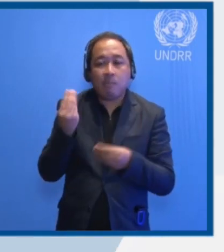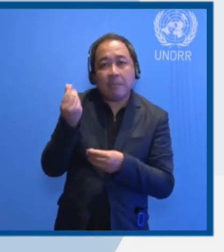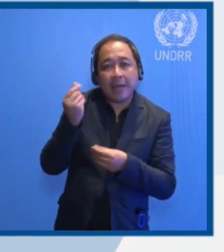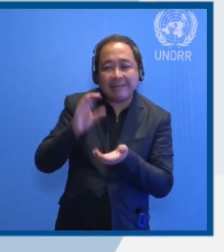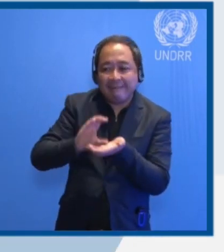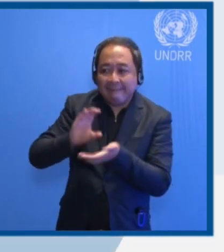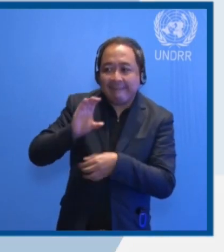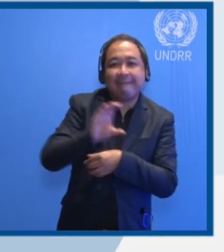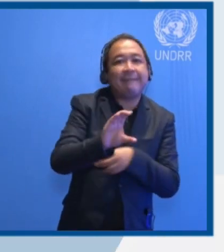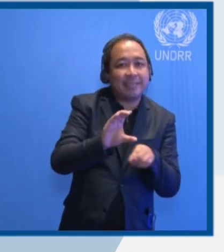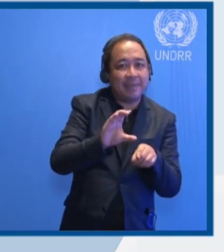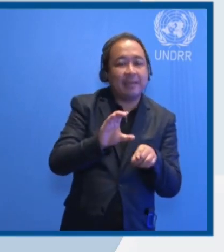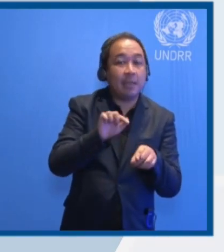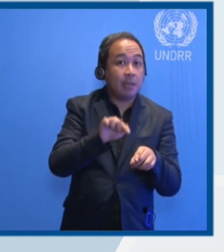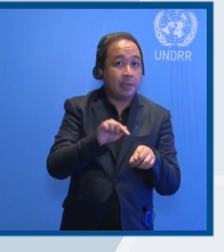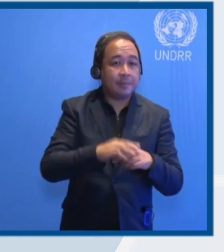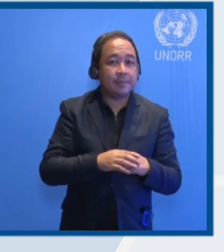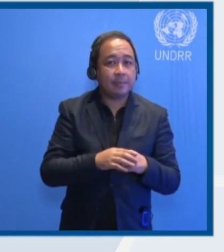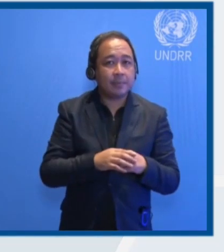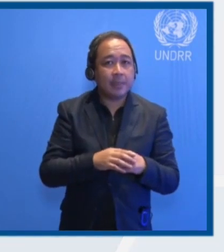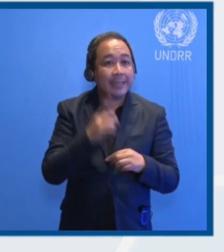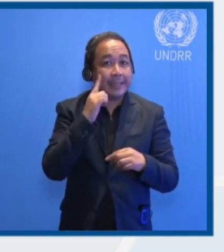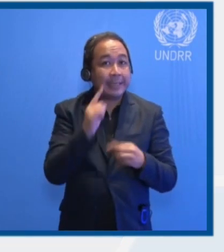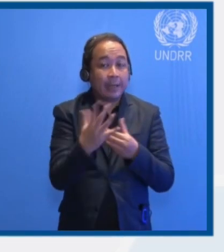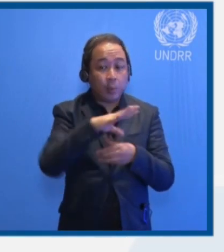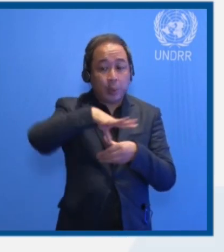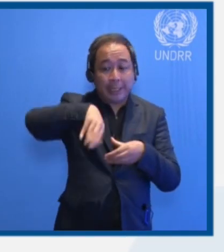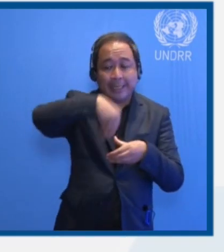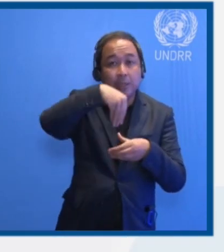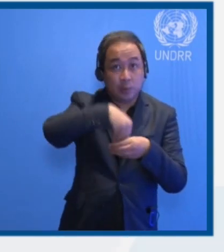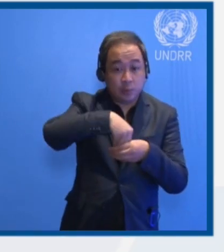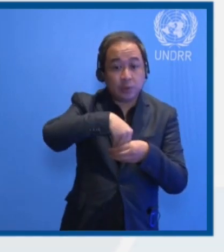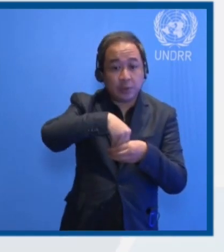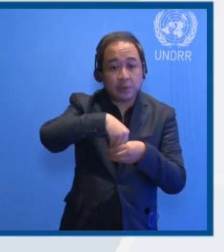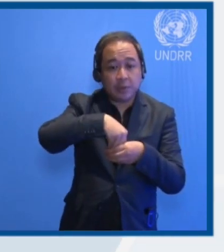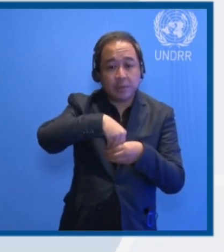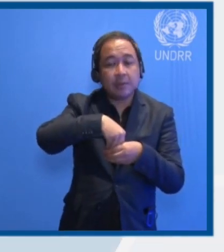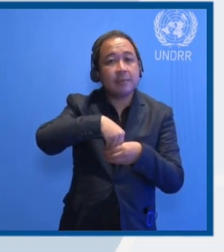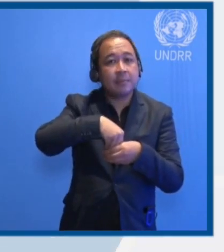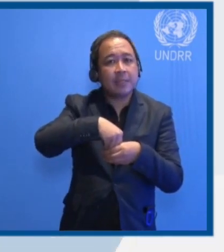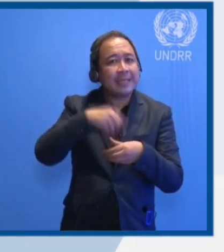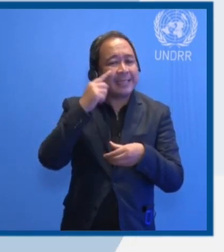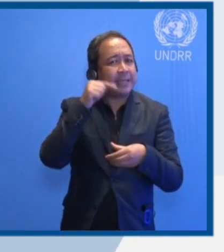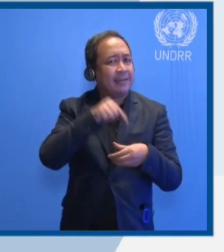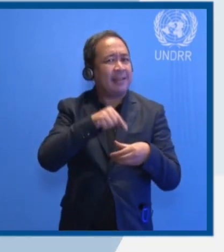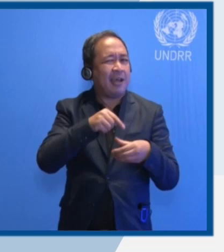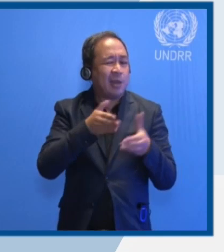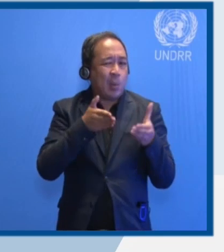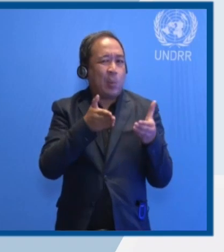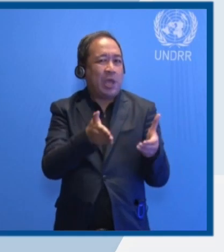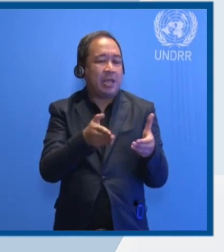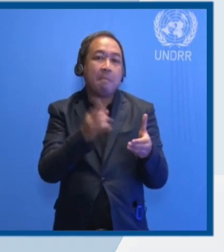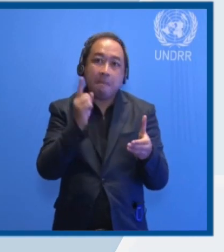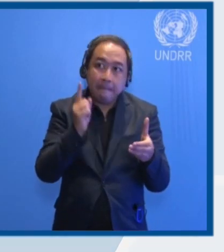about inclusion. I think this has come out so strongly, the fact that this is an approach that requires to be very